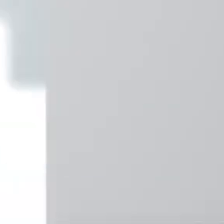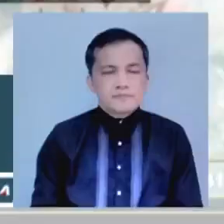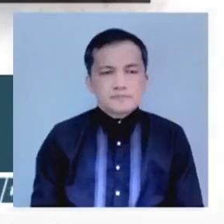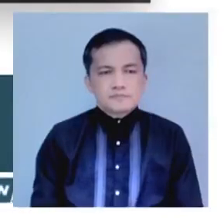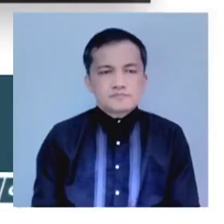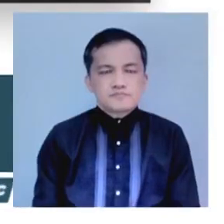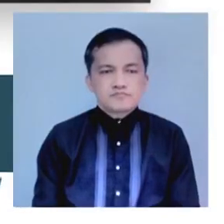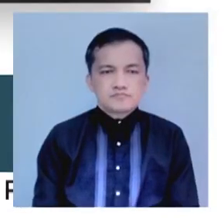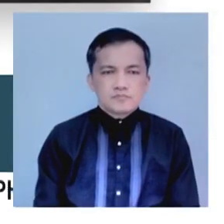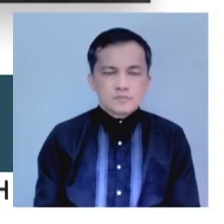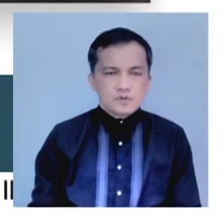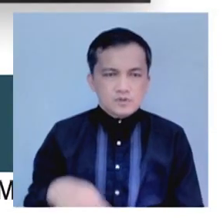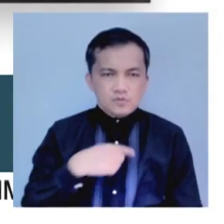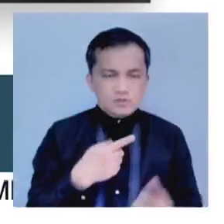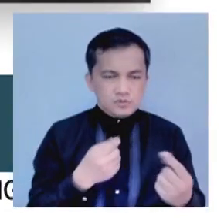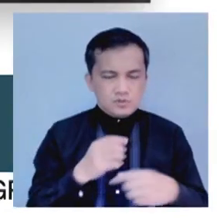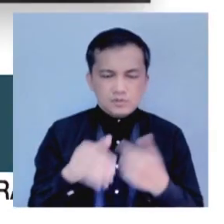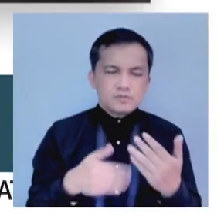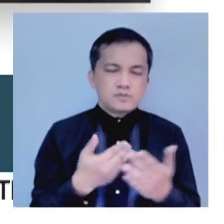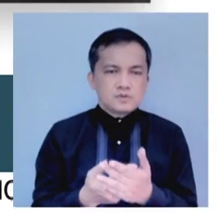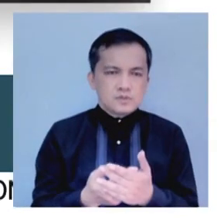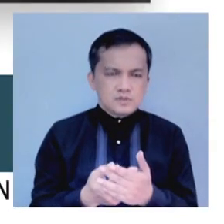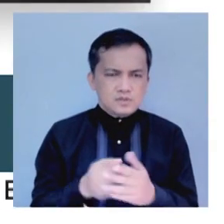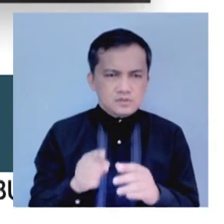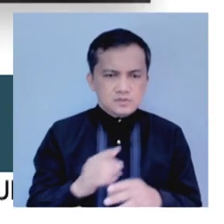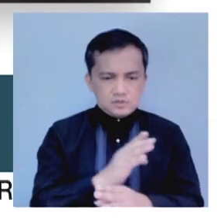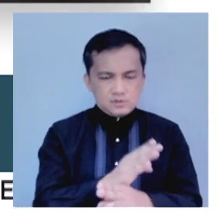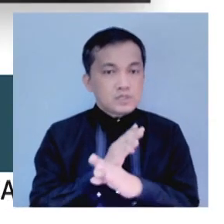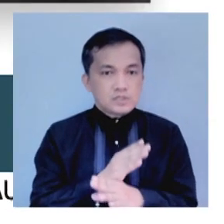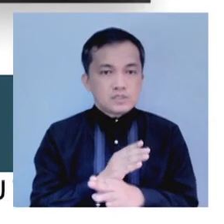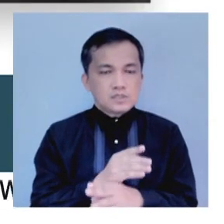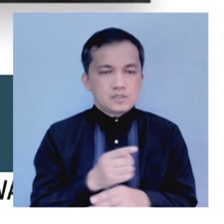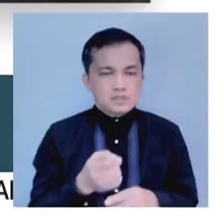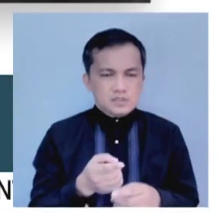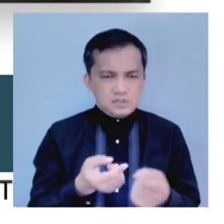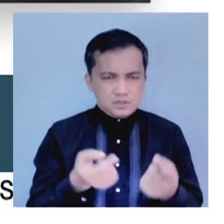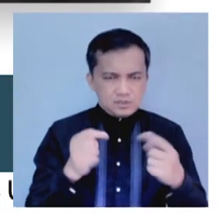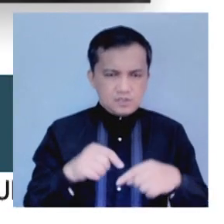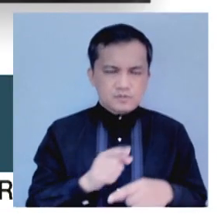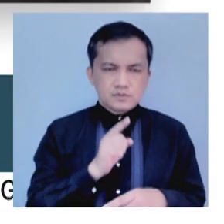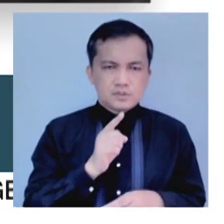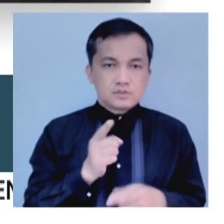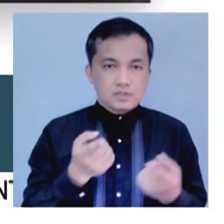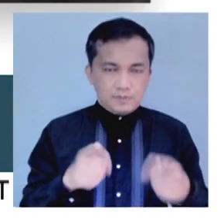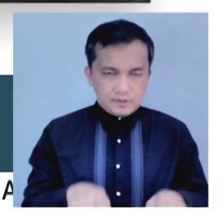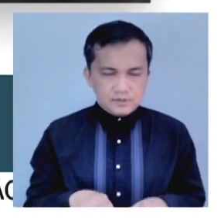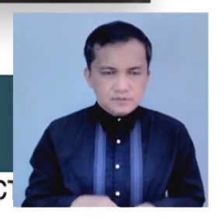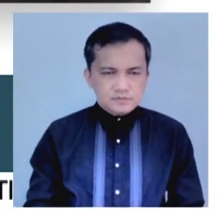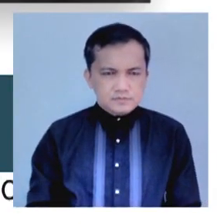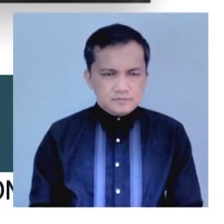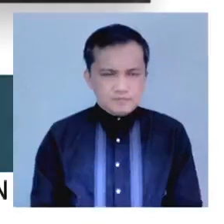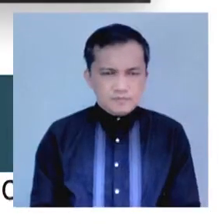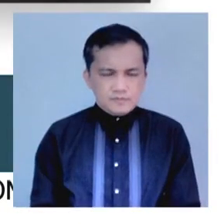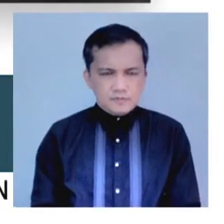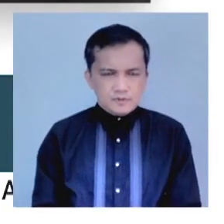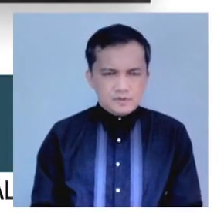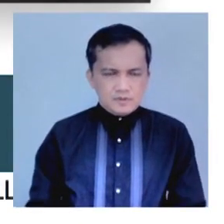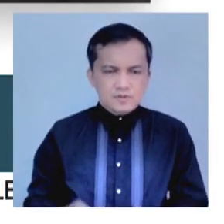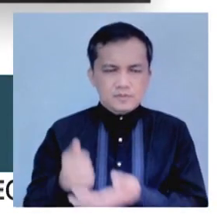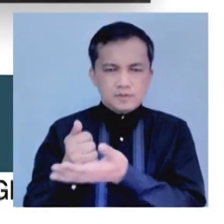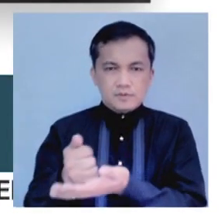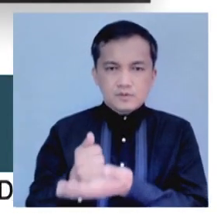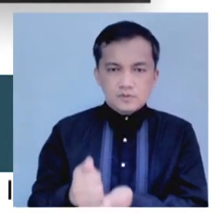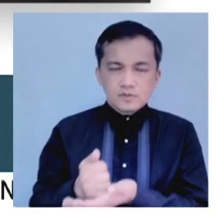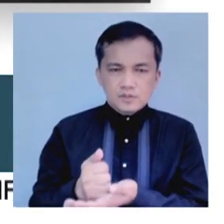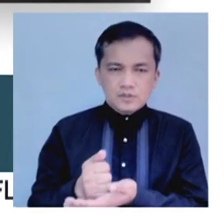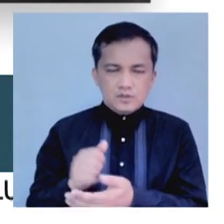We will do everything po to deter this from coming to fruition. So, makikipagtulungan po tayo sa all